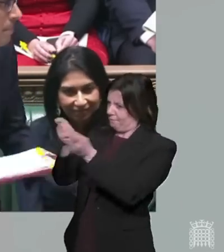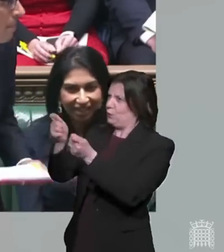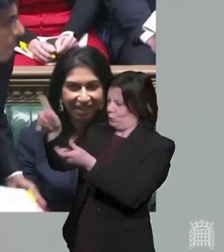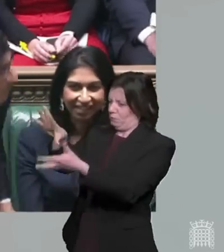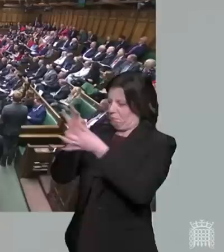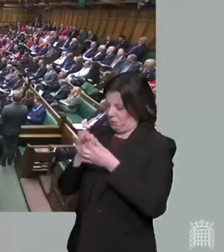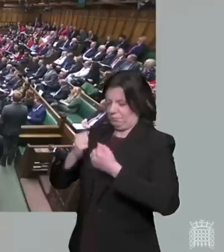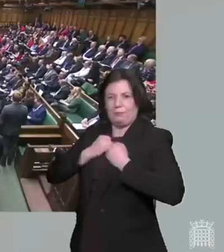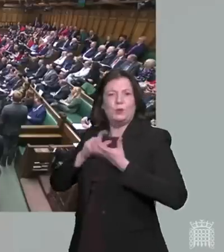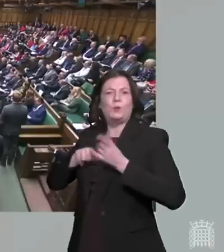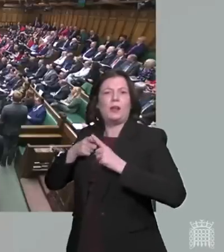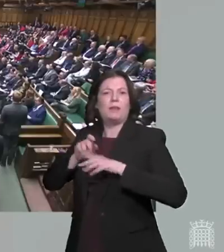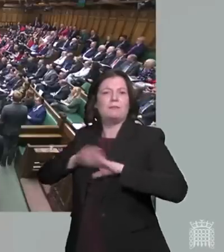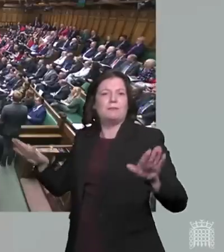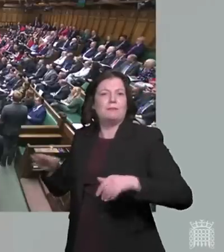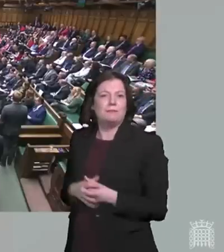Kingdom.